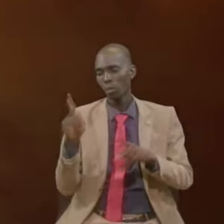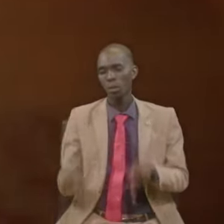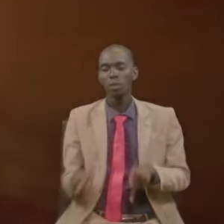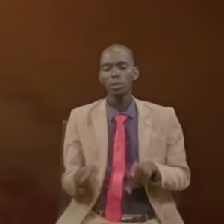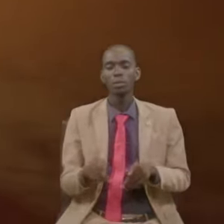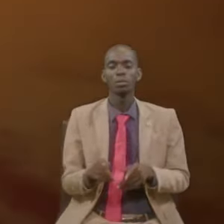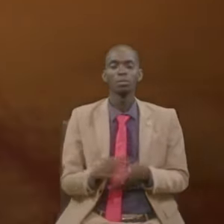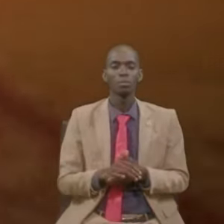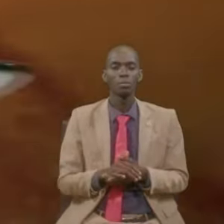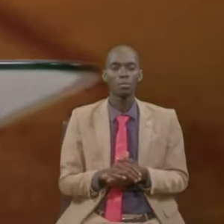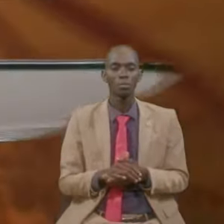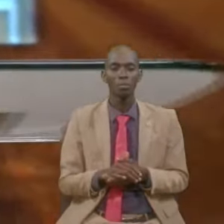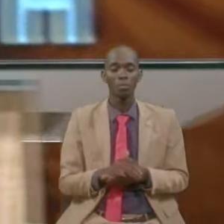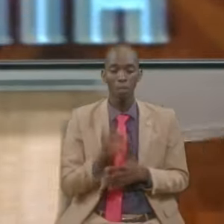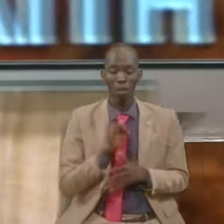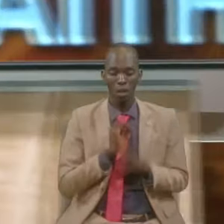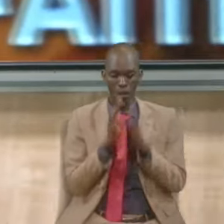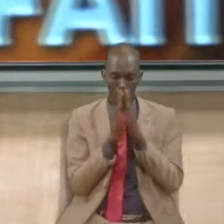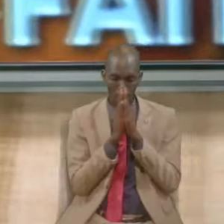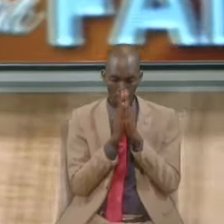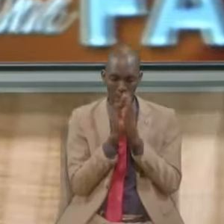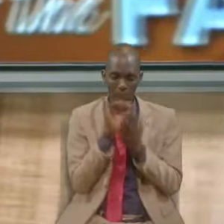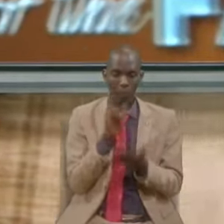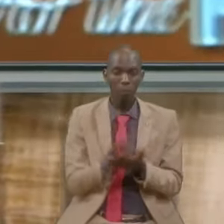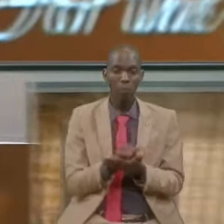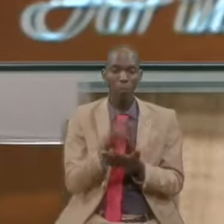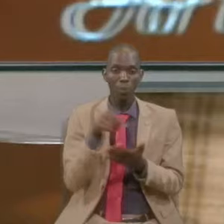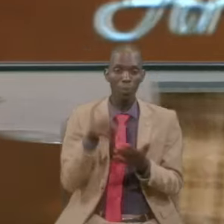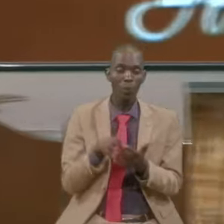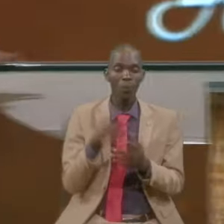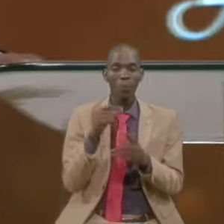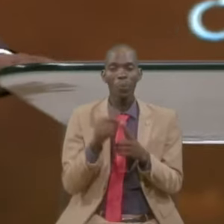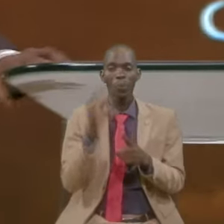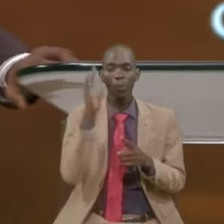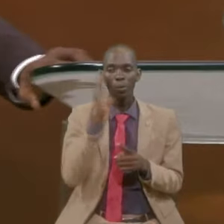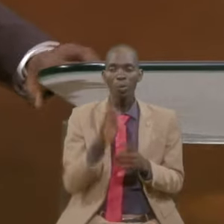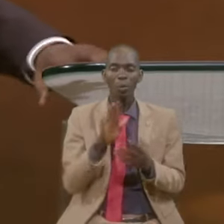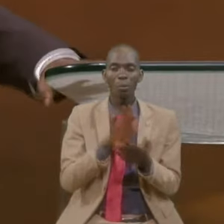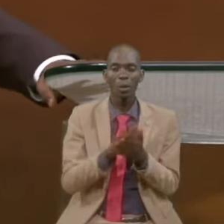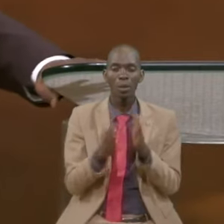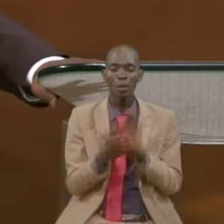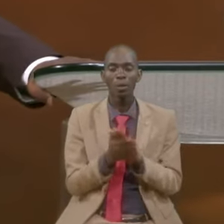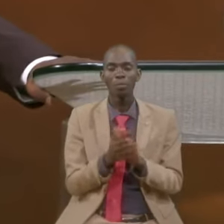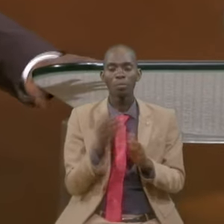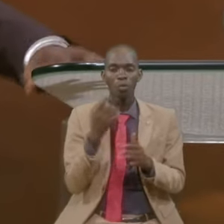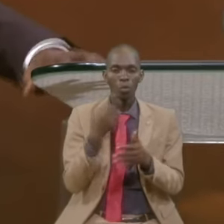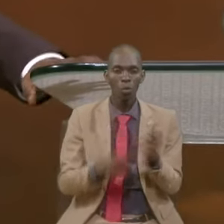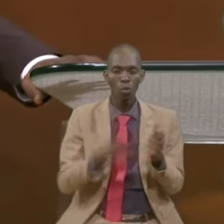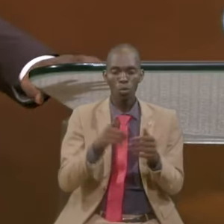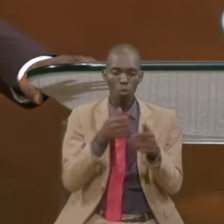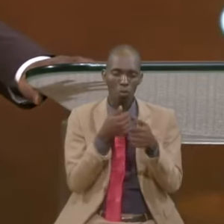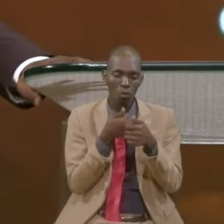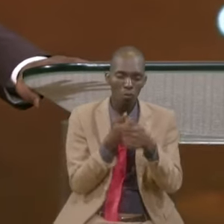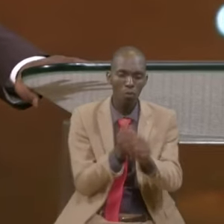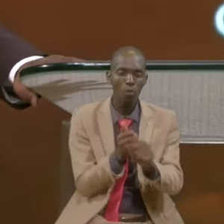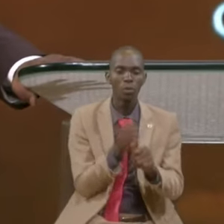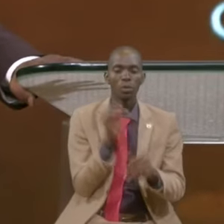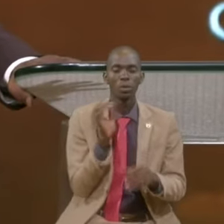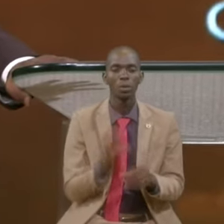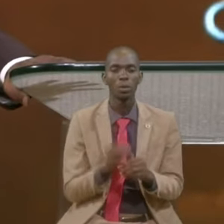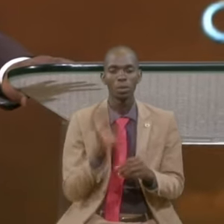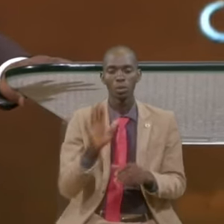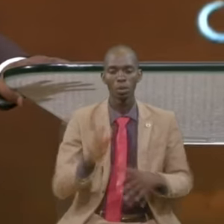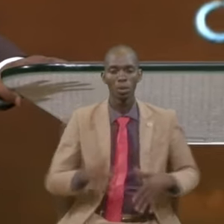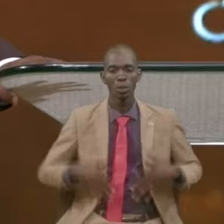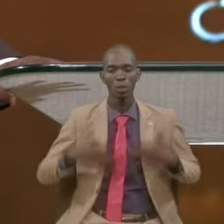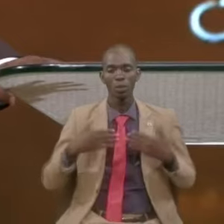the other? I pray that these words will become the watchword in the life of every one